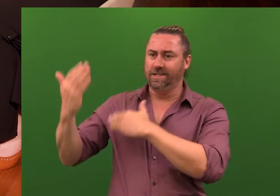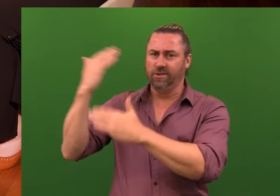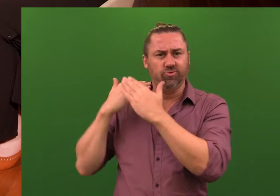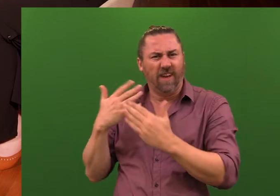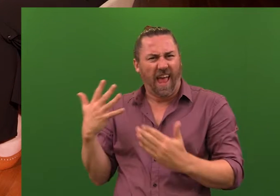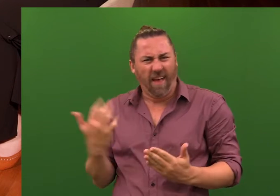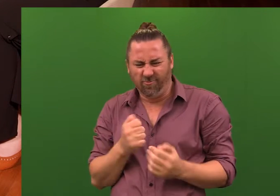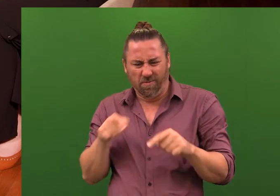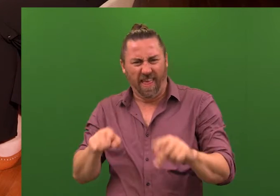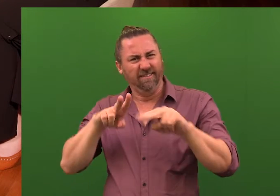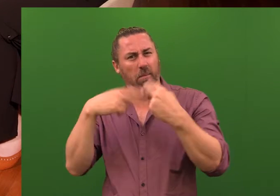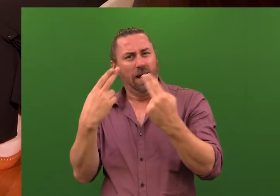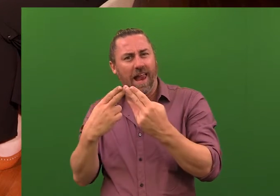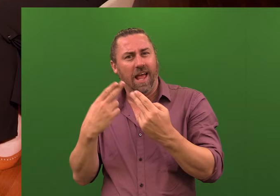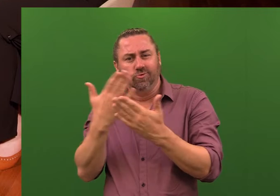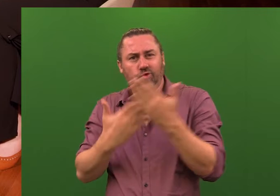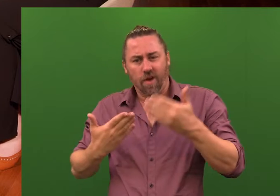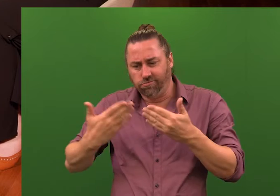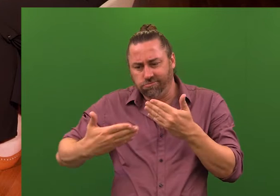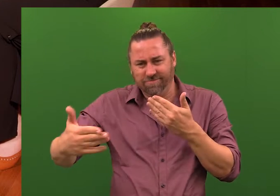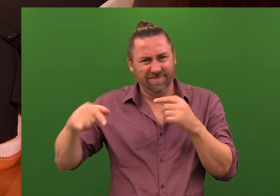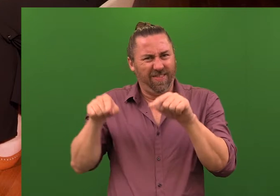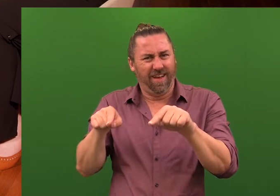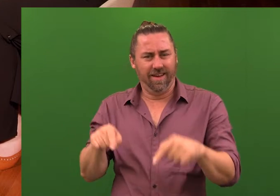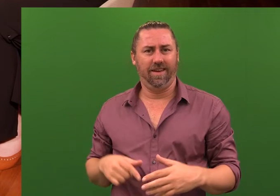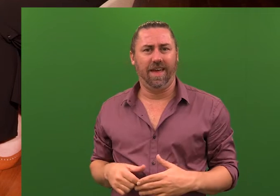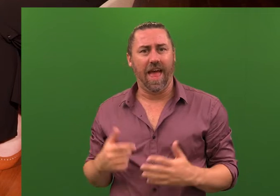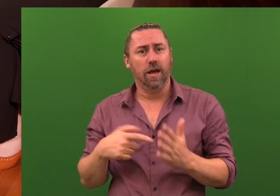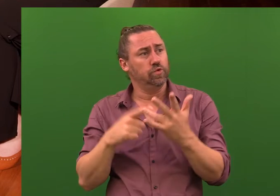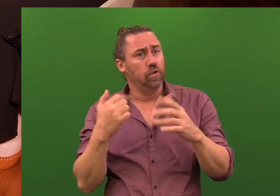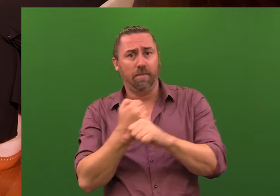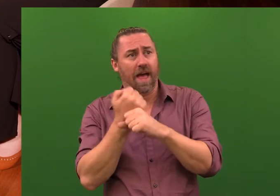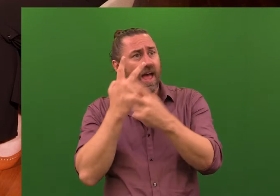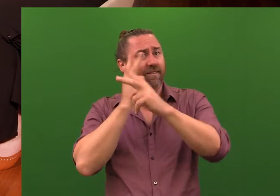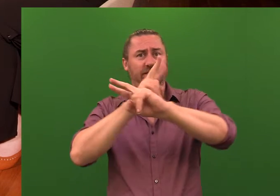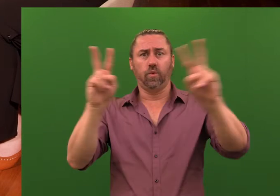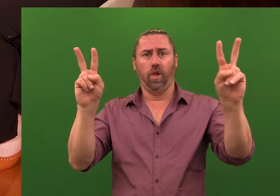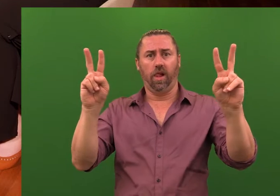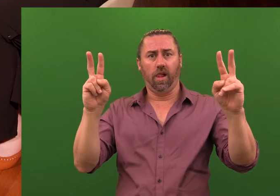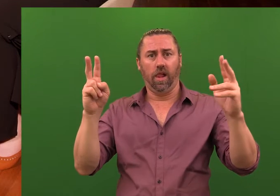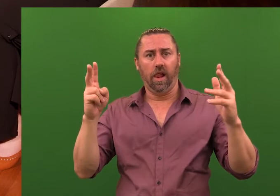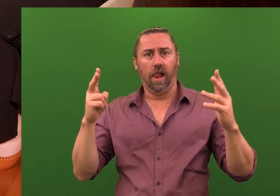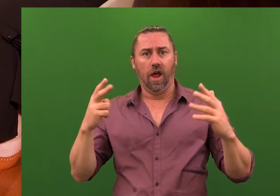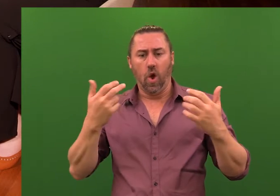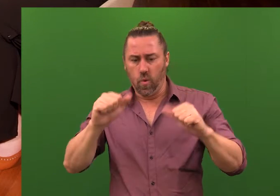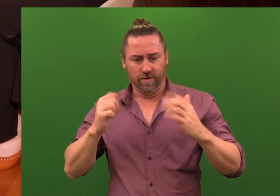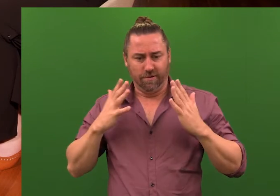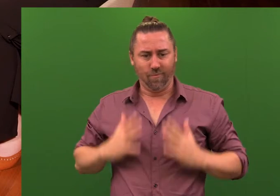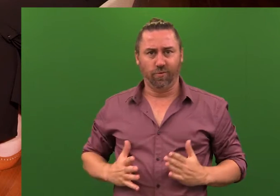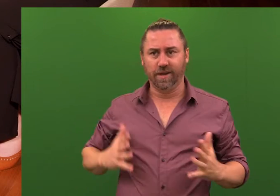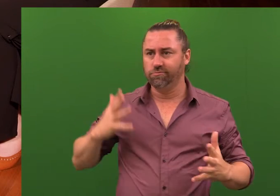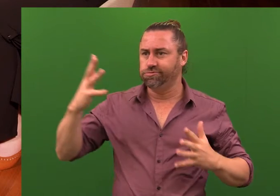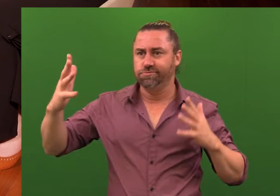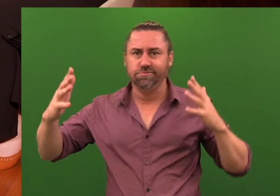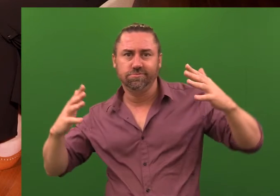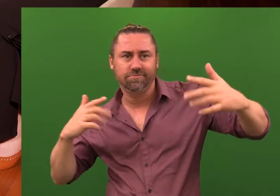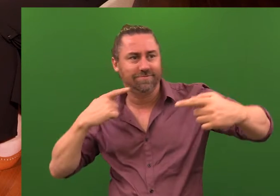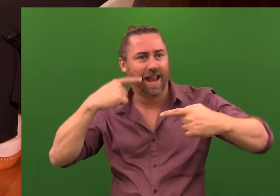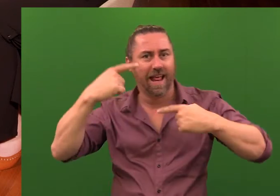was about 3 years actually, from start to actual finish to what we have today. And I moved to New